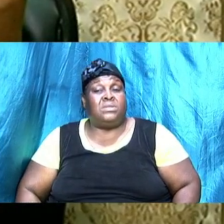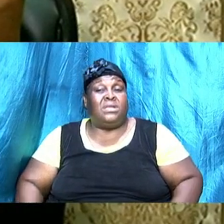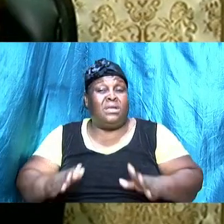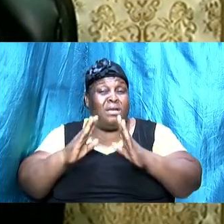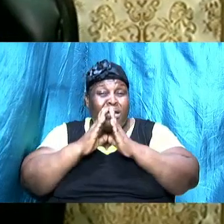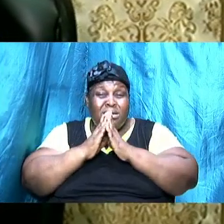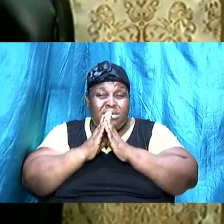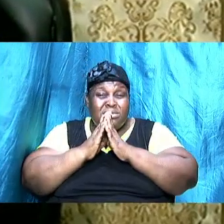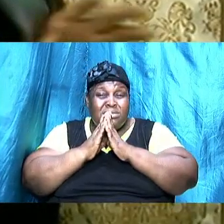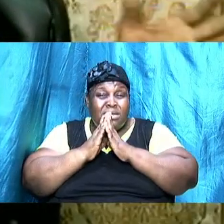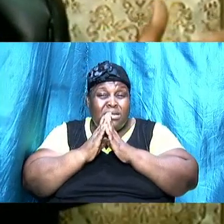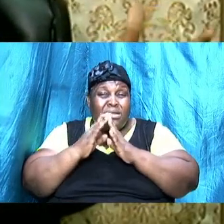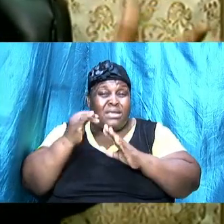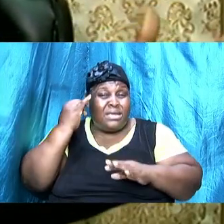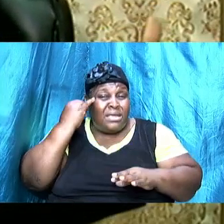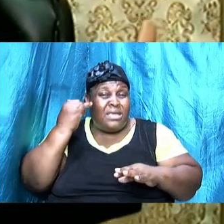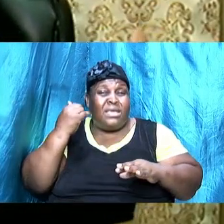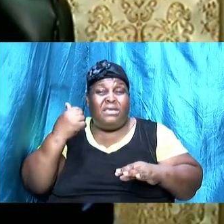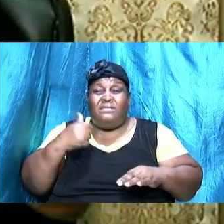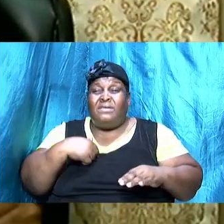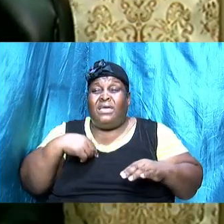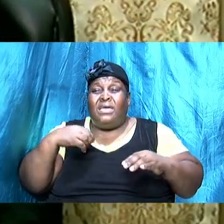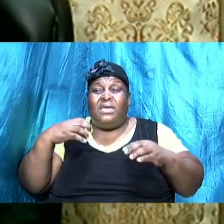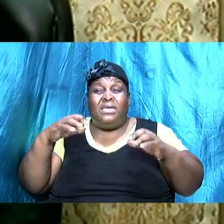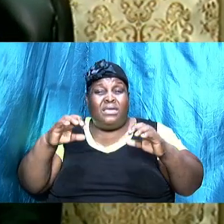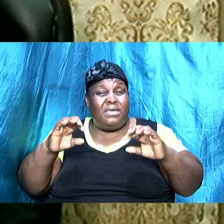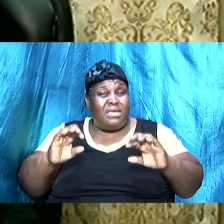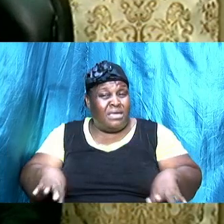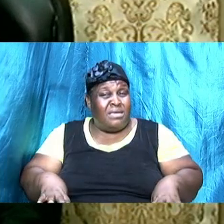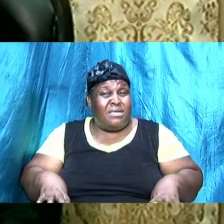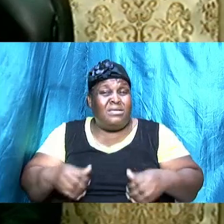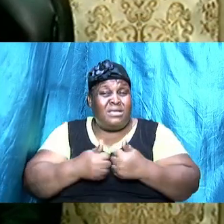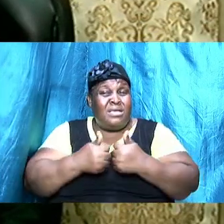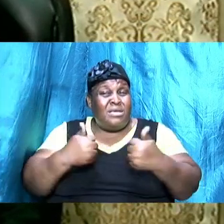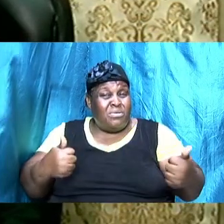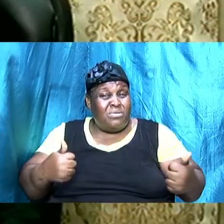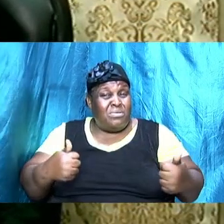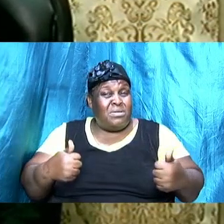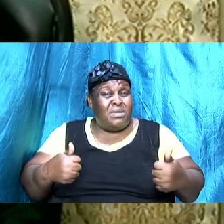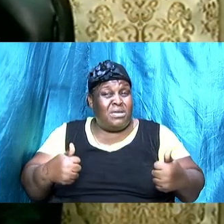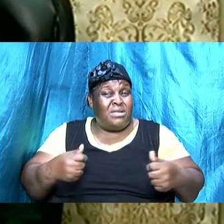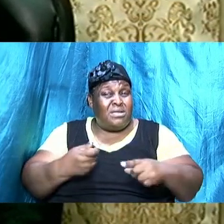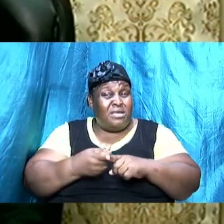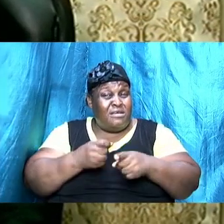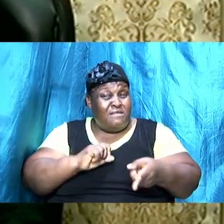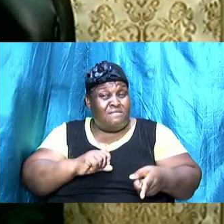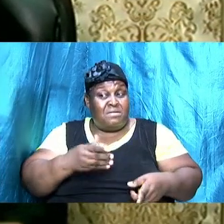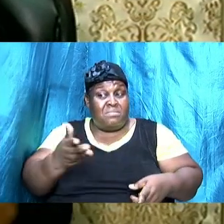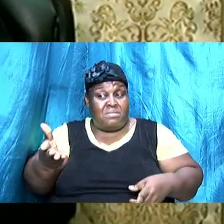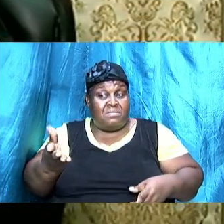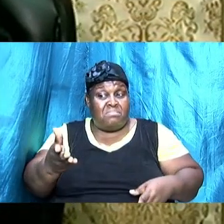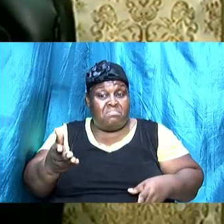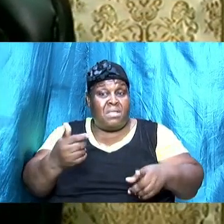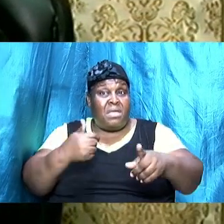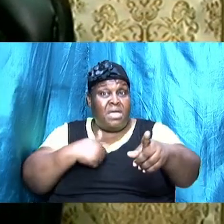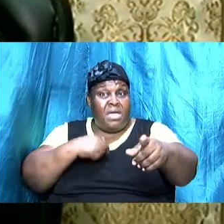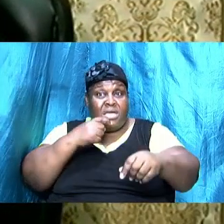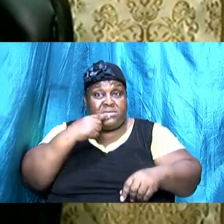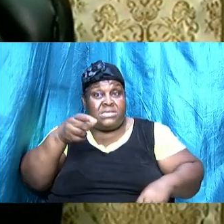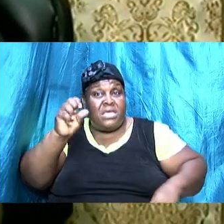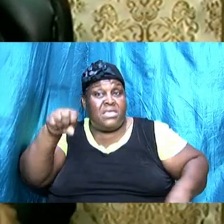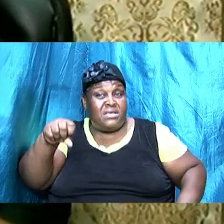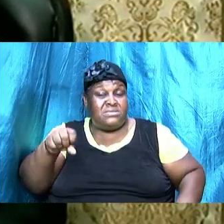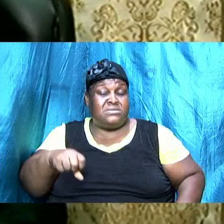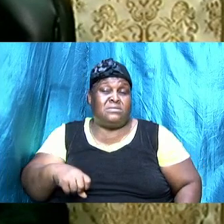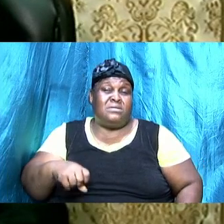asking if I can separate myself from that, I would say to her, yes. Because if a